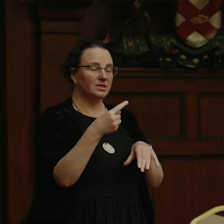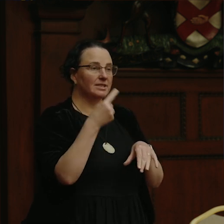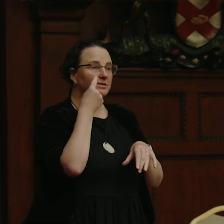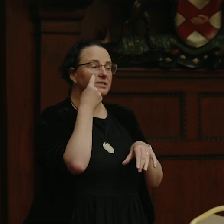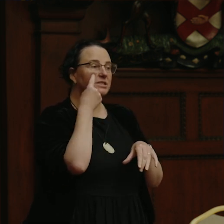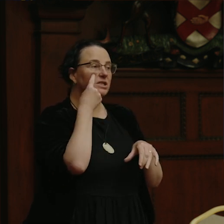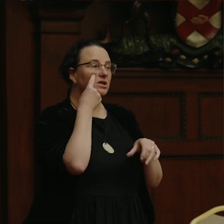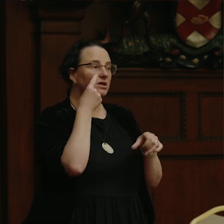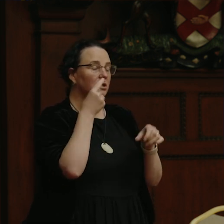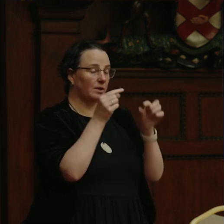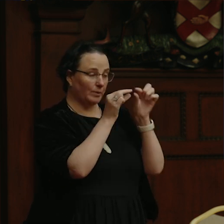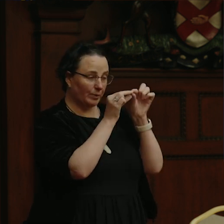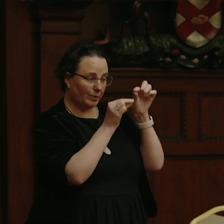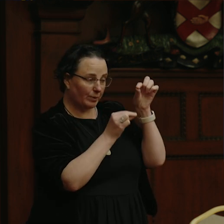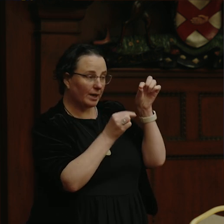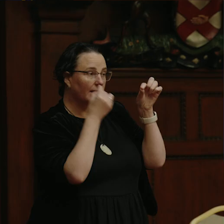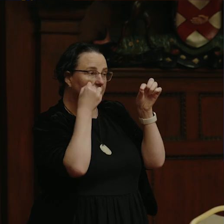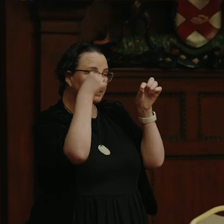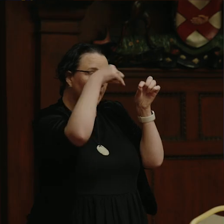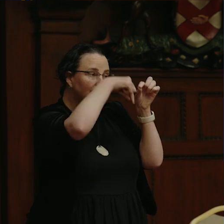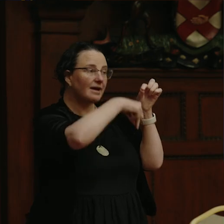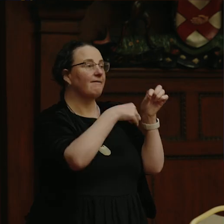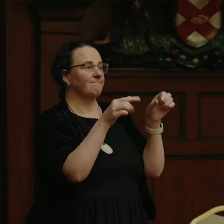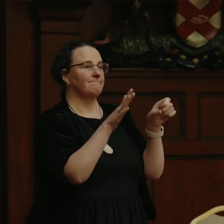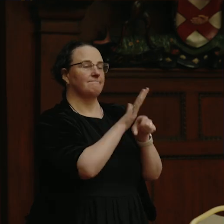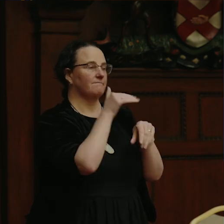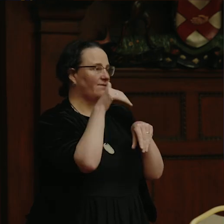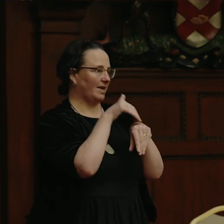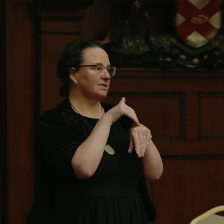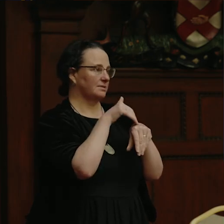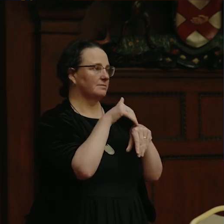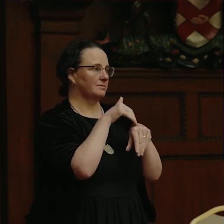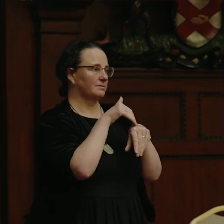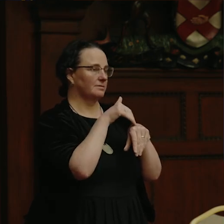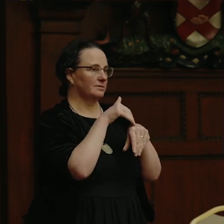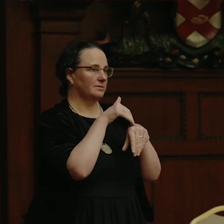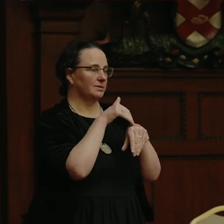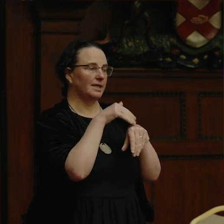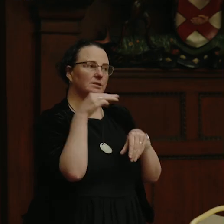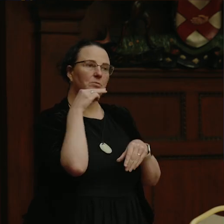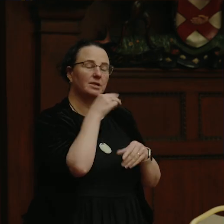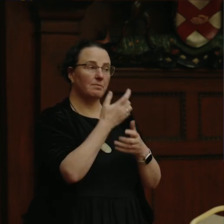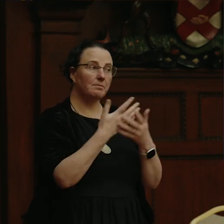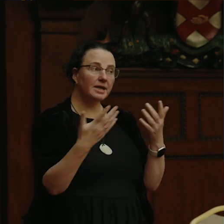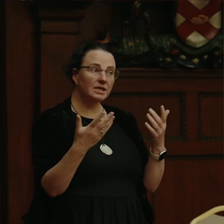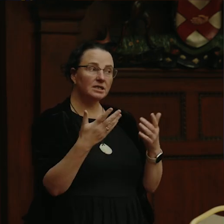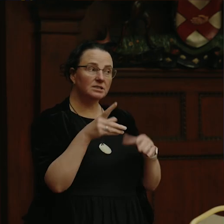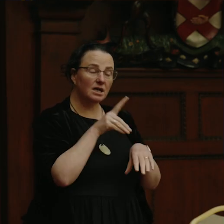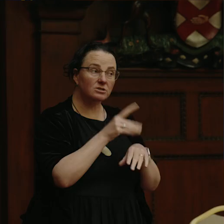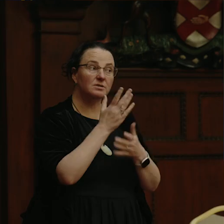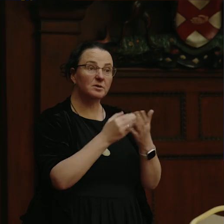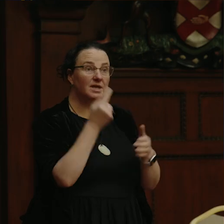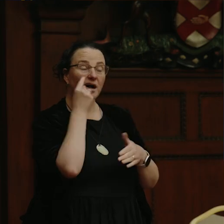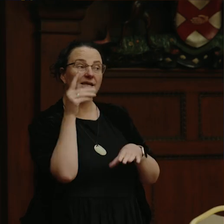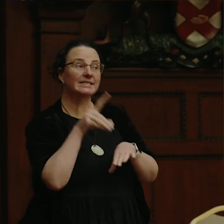becomes affected in Sjögren's, and I think that's a really important thing to highlight, because lots of clinicians, and sometimes maybe